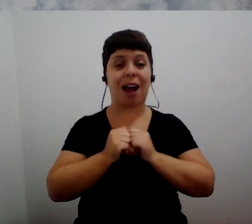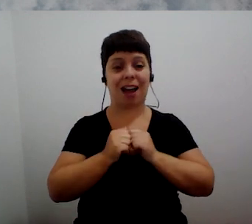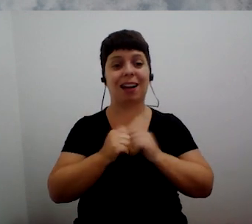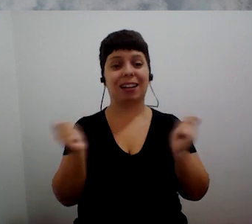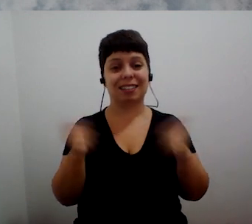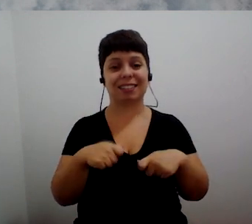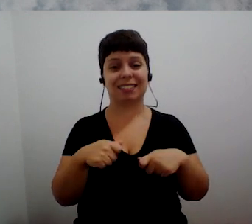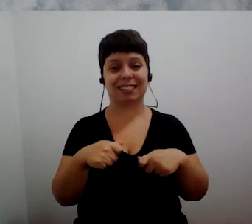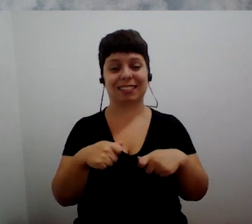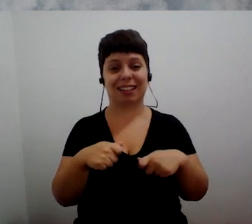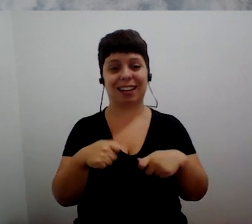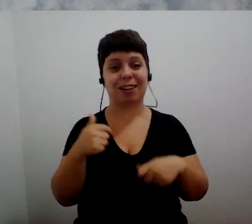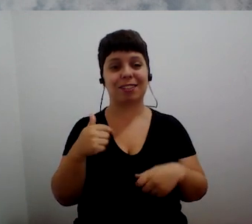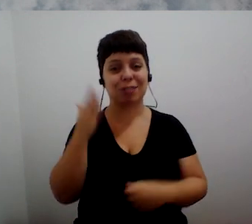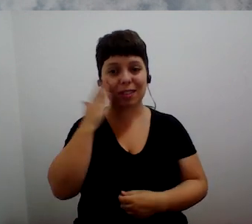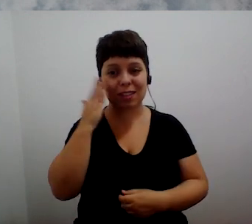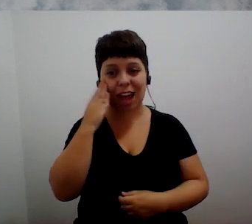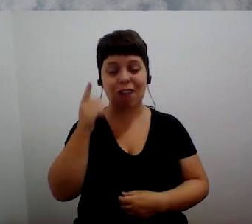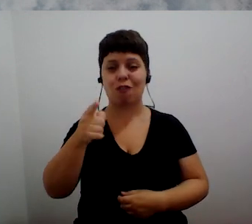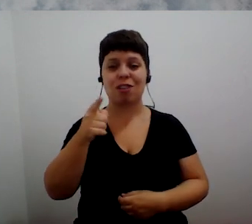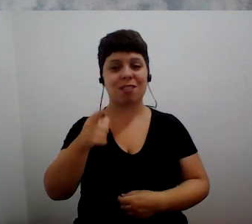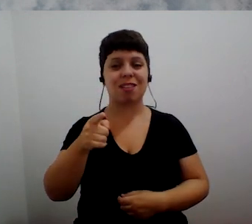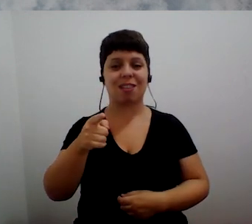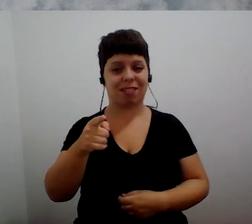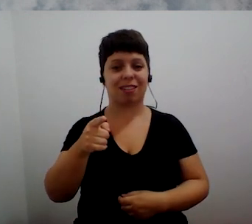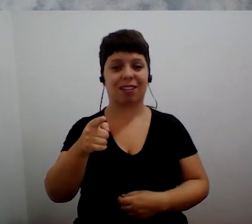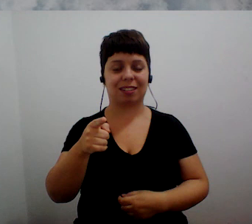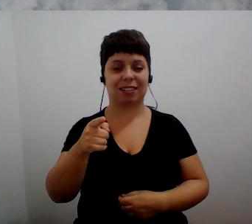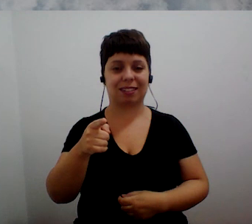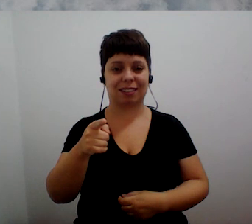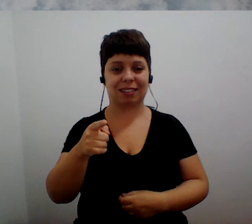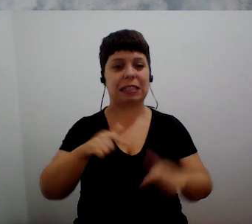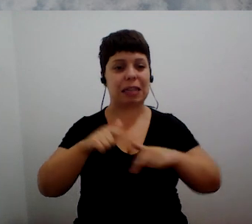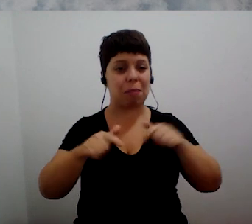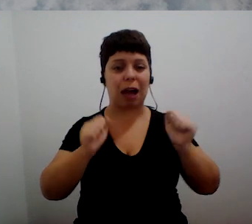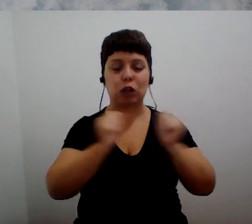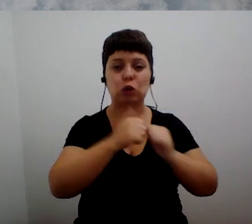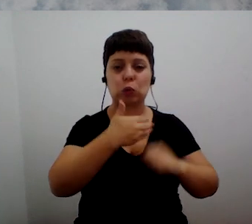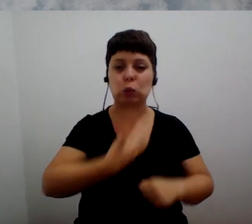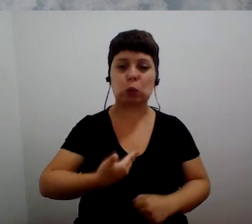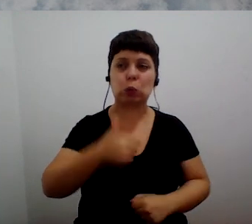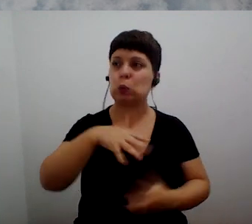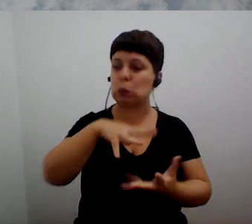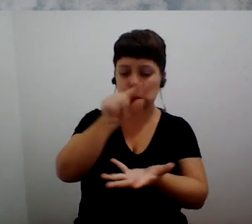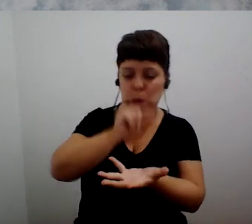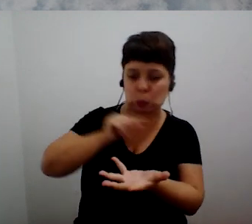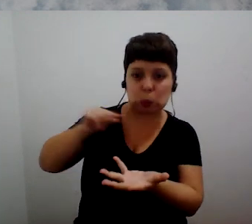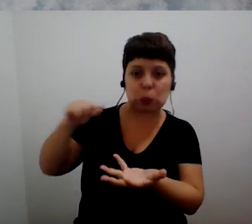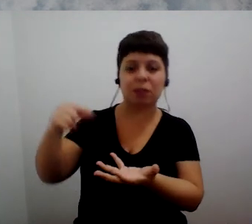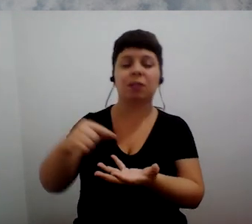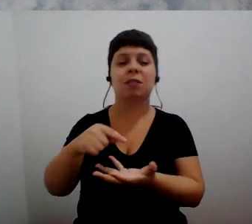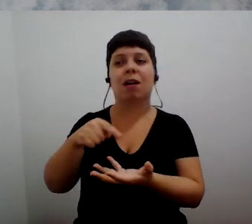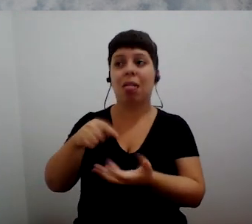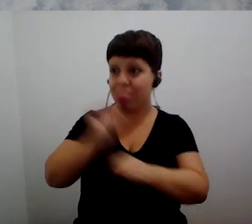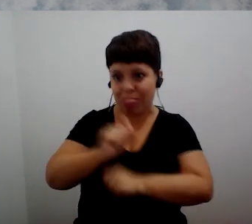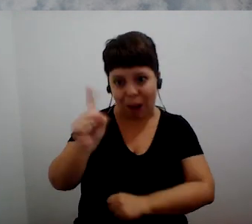of work with governments around the world. So keep doing this. We are a partner. We